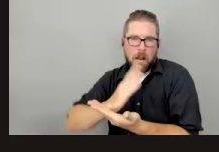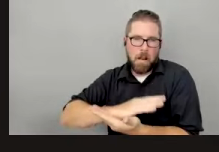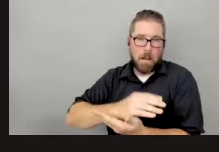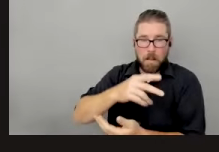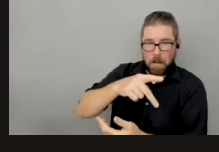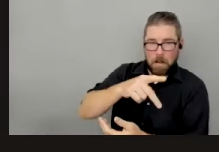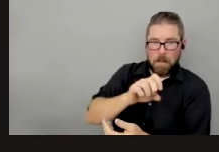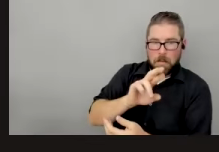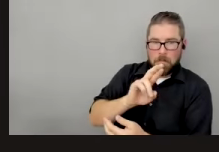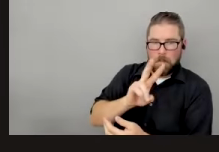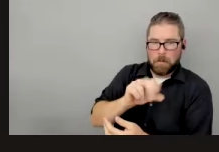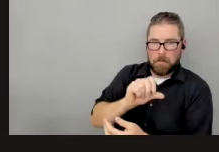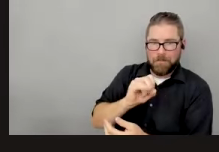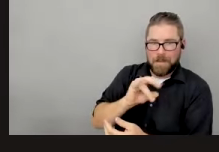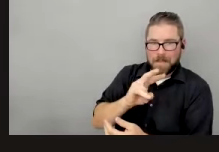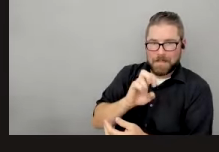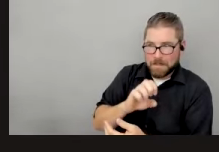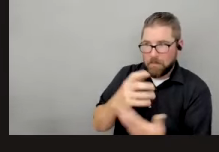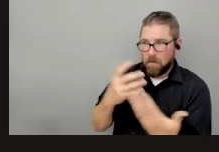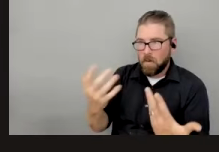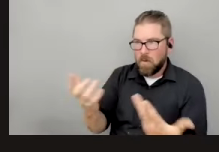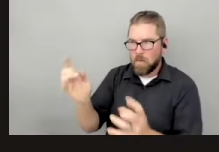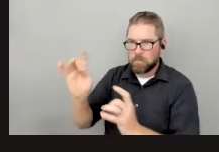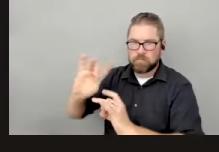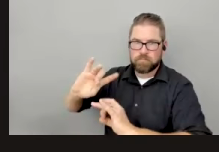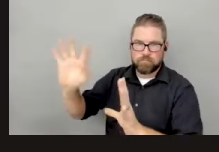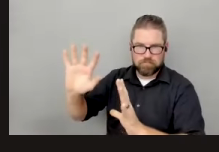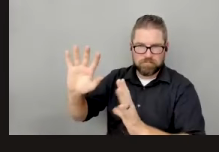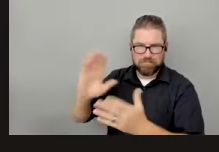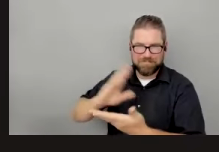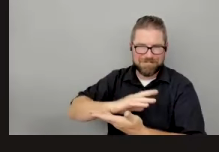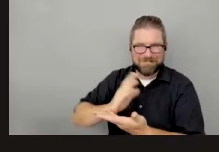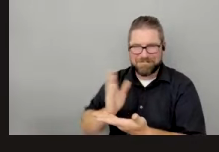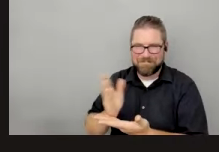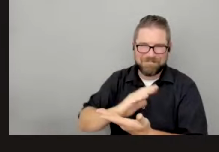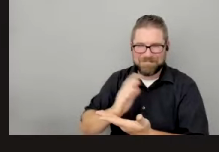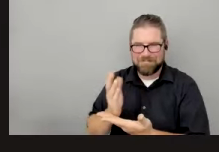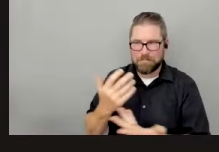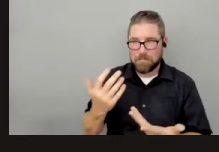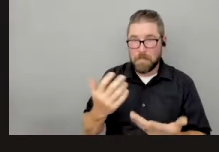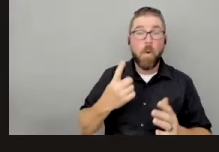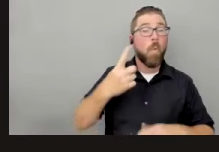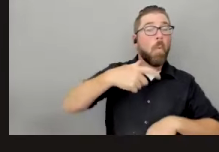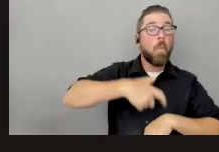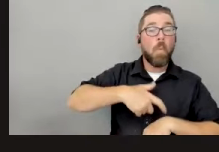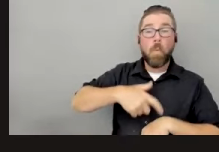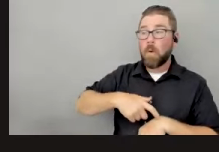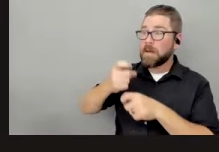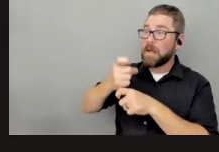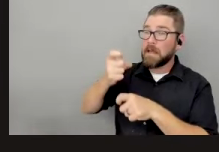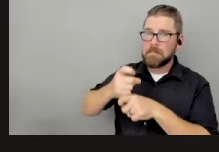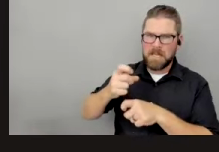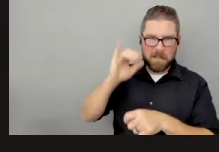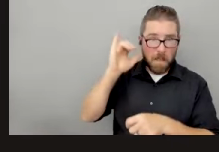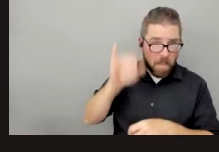severe, and it needs to be addressed. It's not pervasive because it was once. If it's going on a lot, well, now